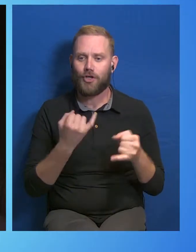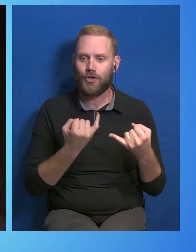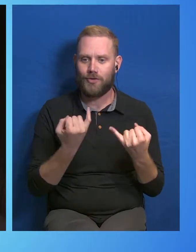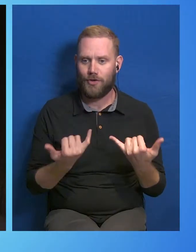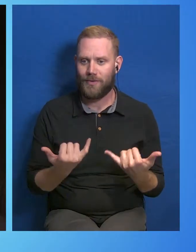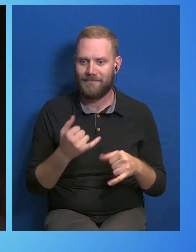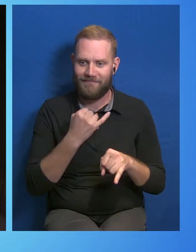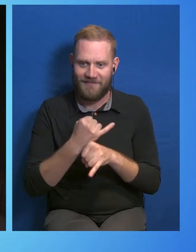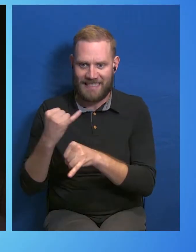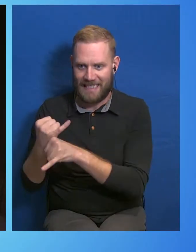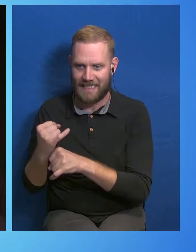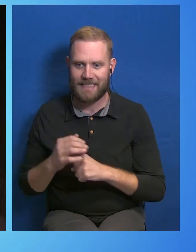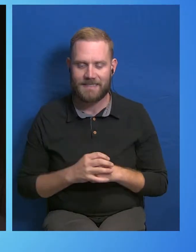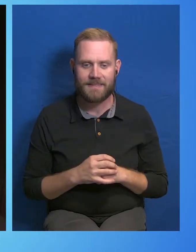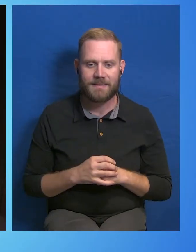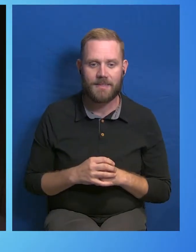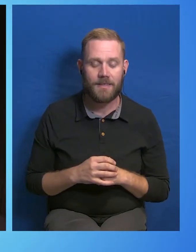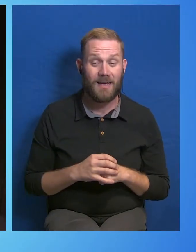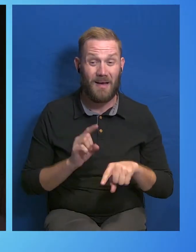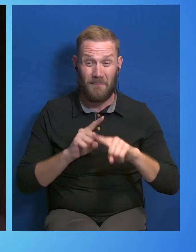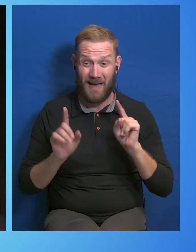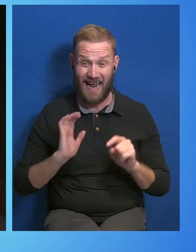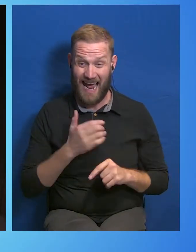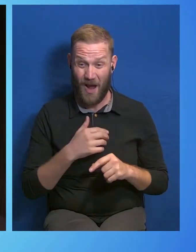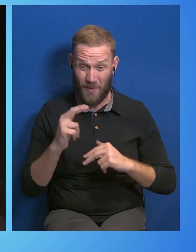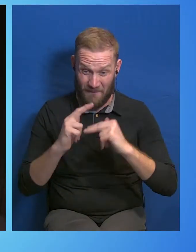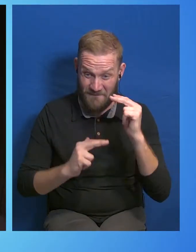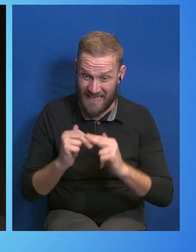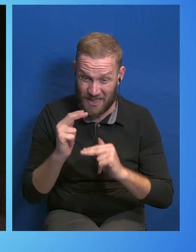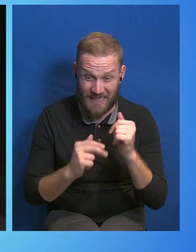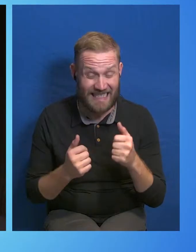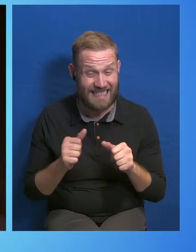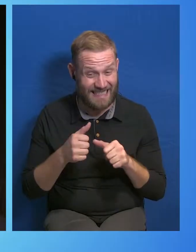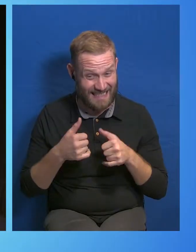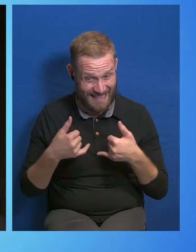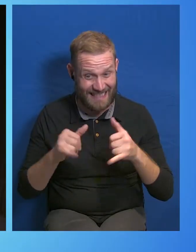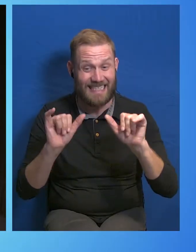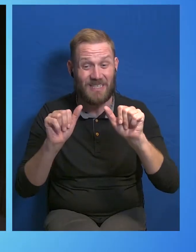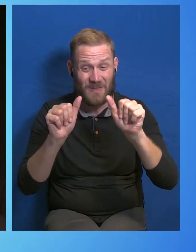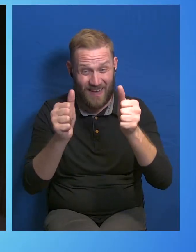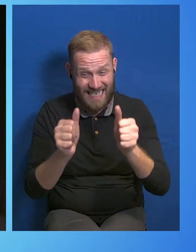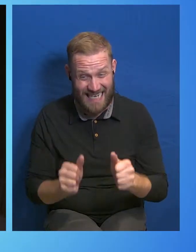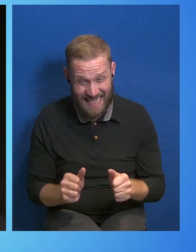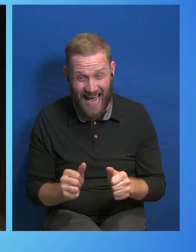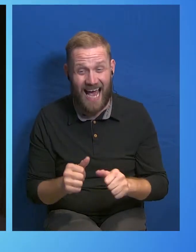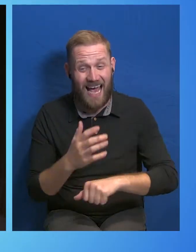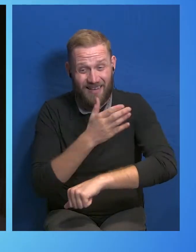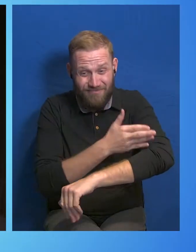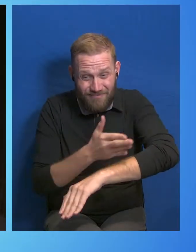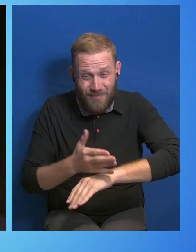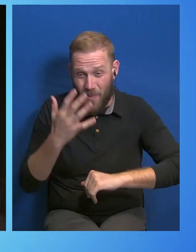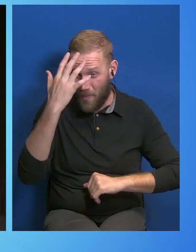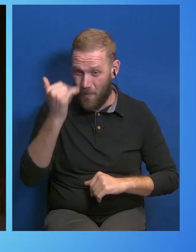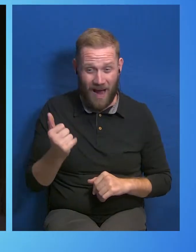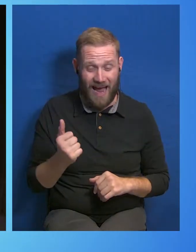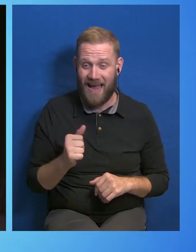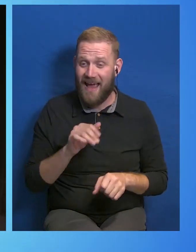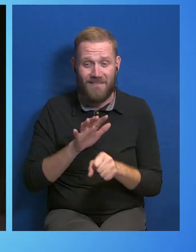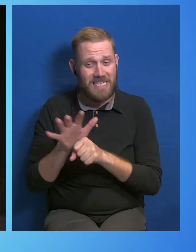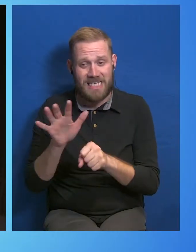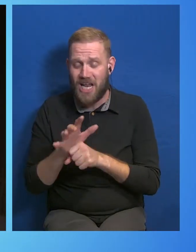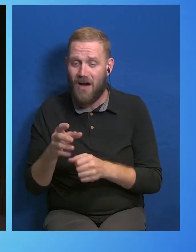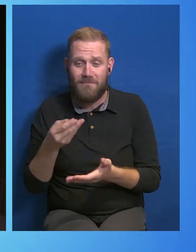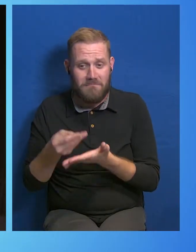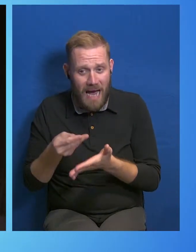facilities. But our facilities continue to decline because we do not have sufficient resources